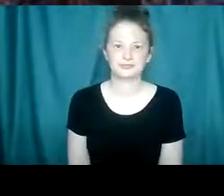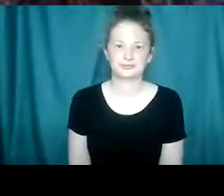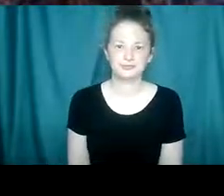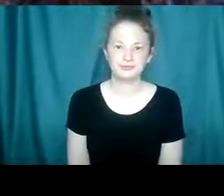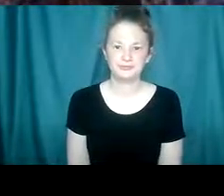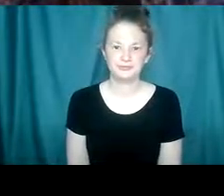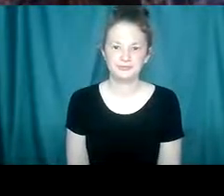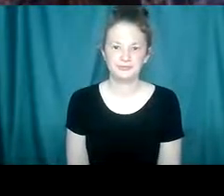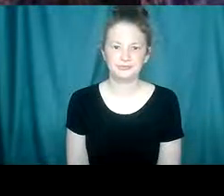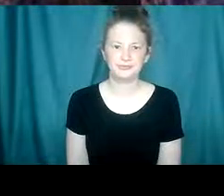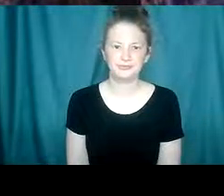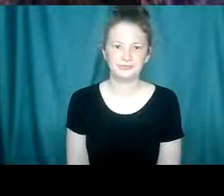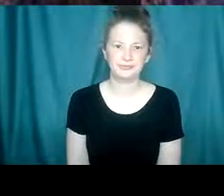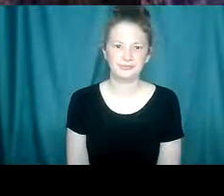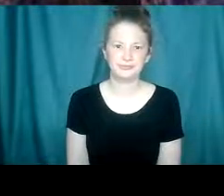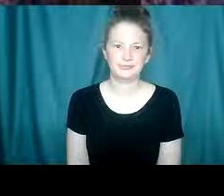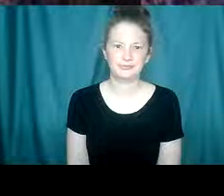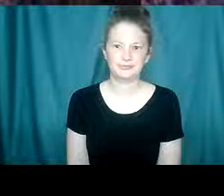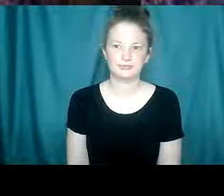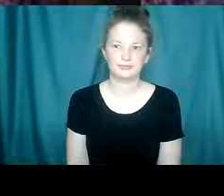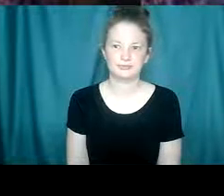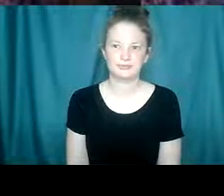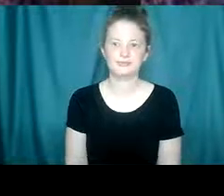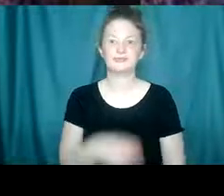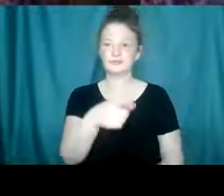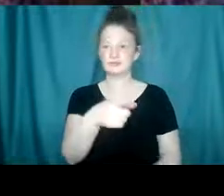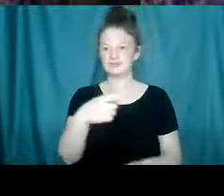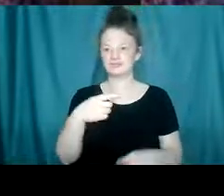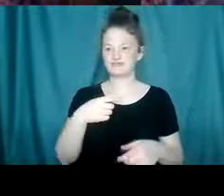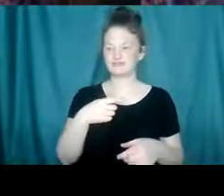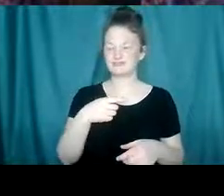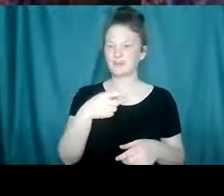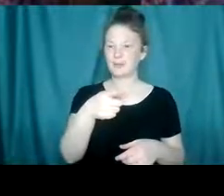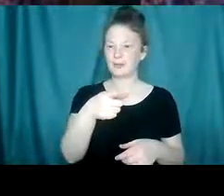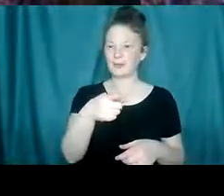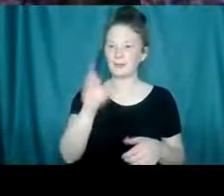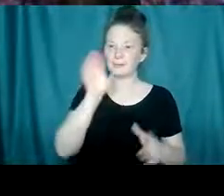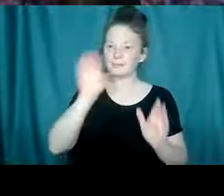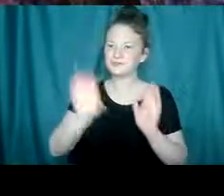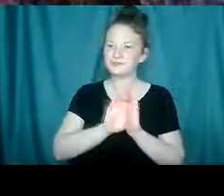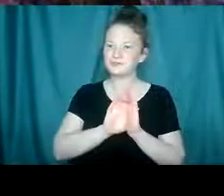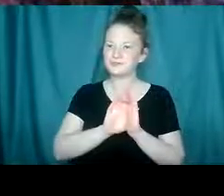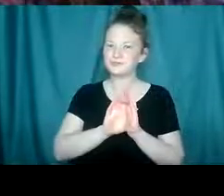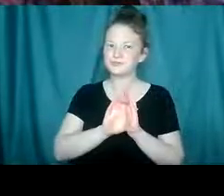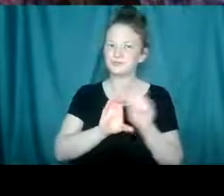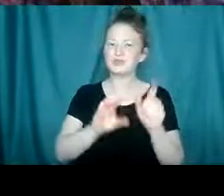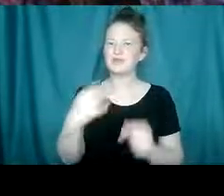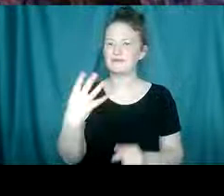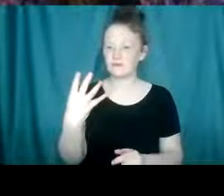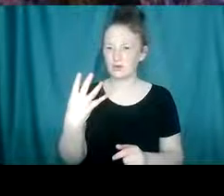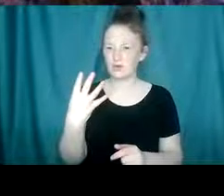here. So I made this for another talk, and this is really 4 types of